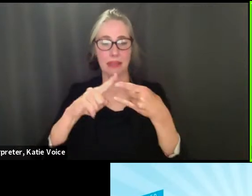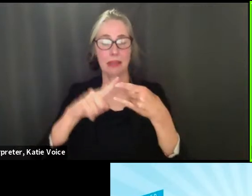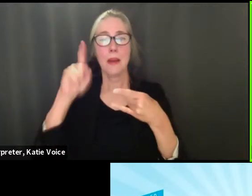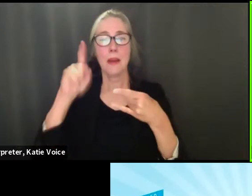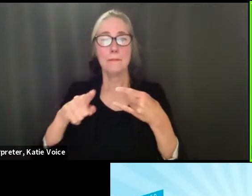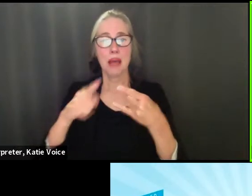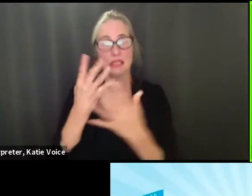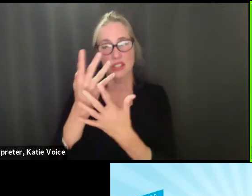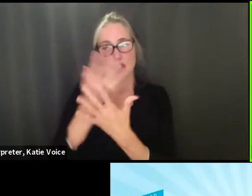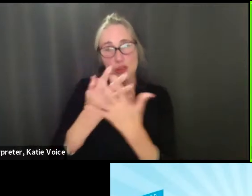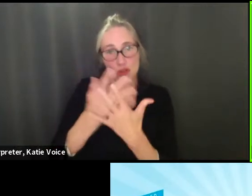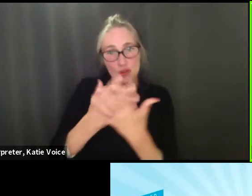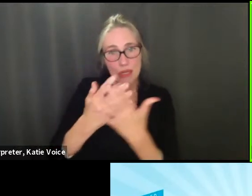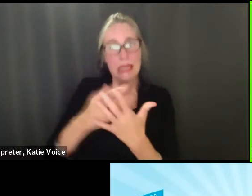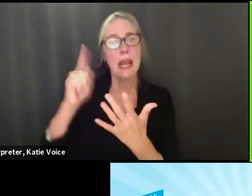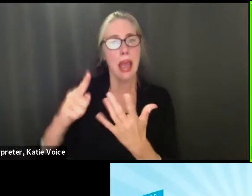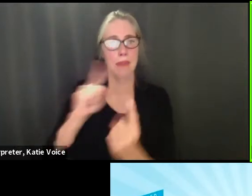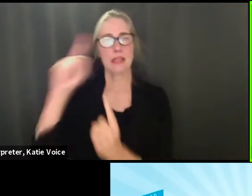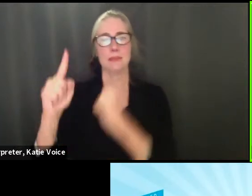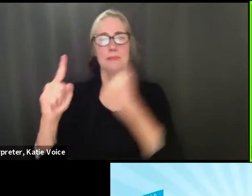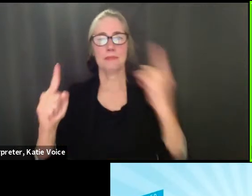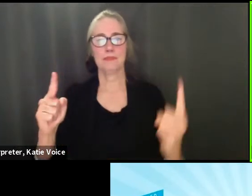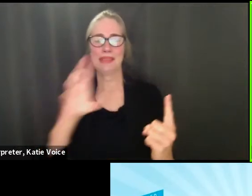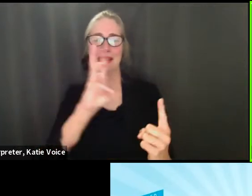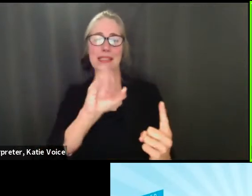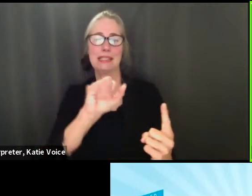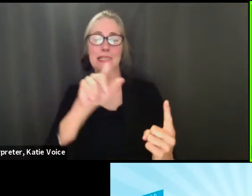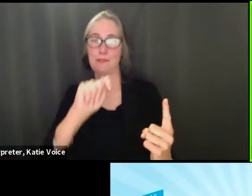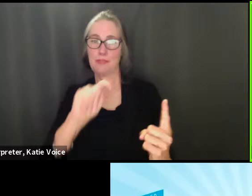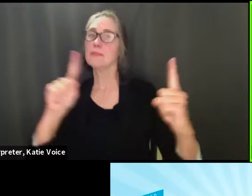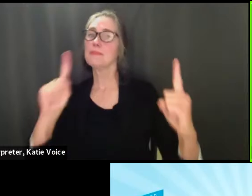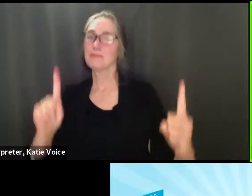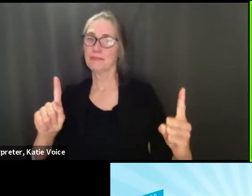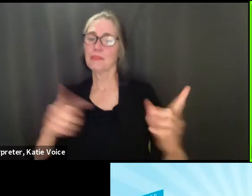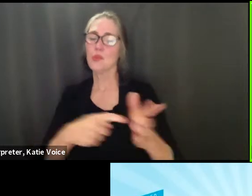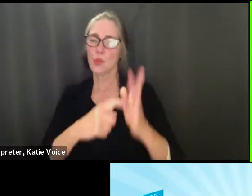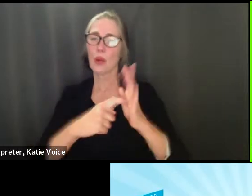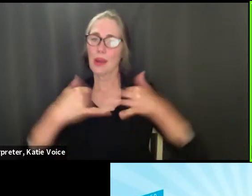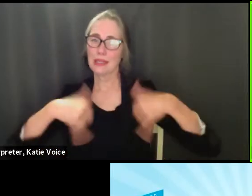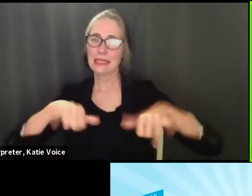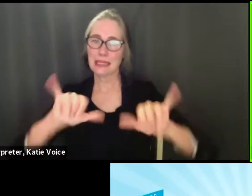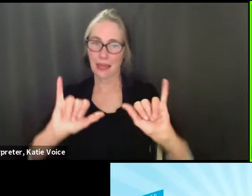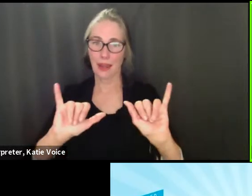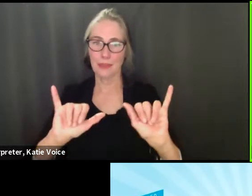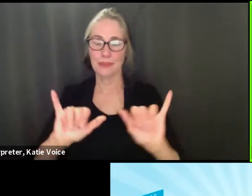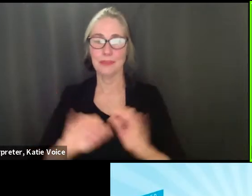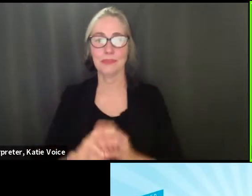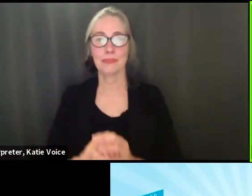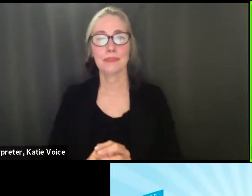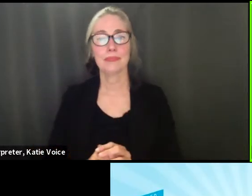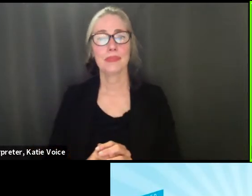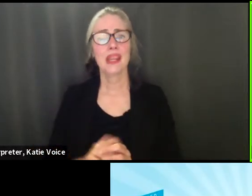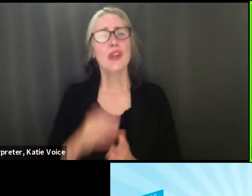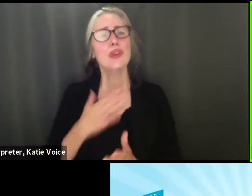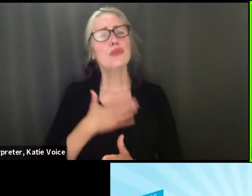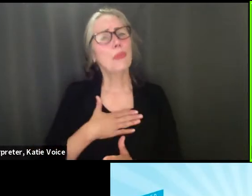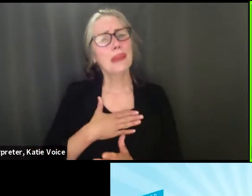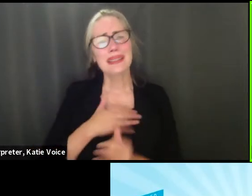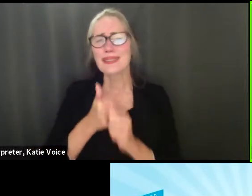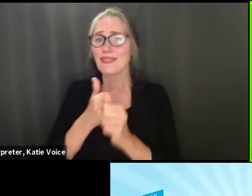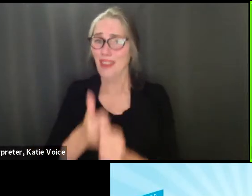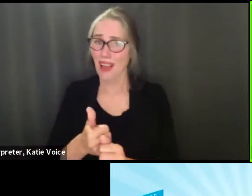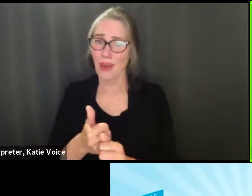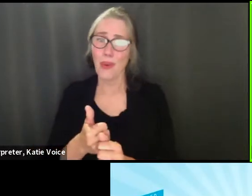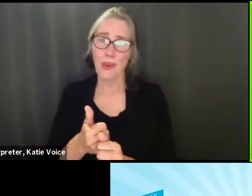there will be social distancing of 6 feet or greater. So we ask folks to adhere to that so we can